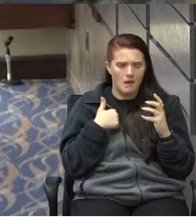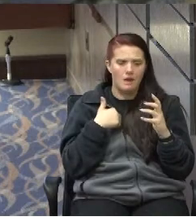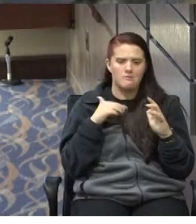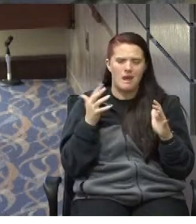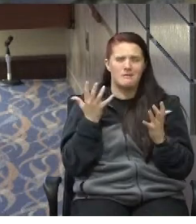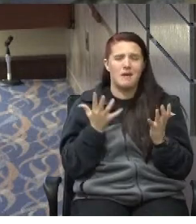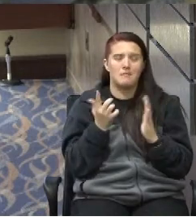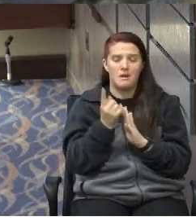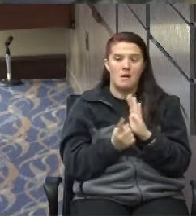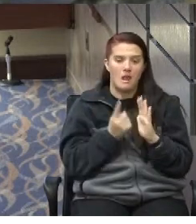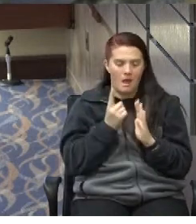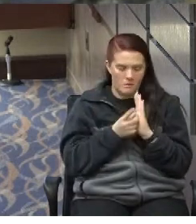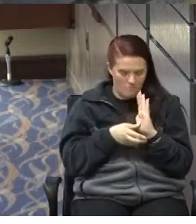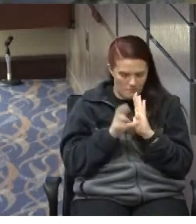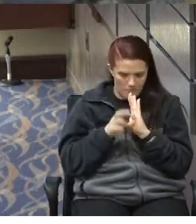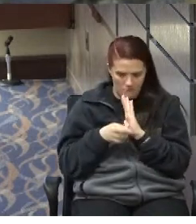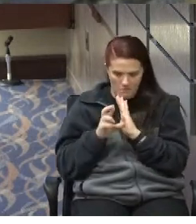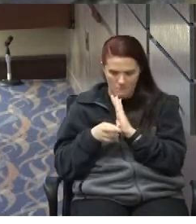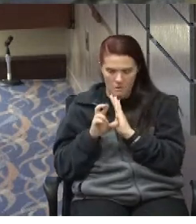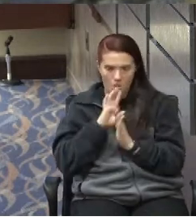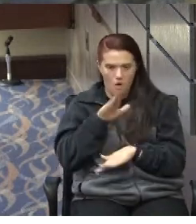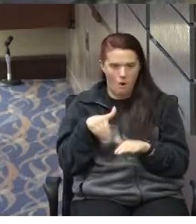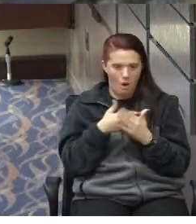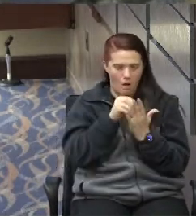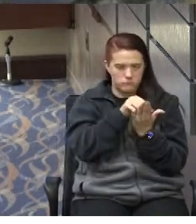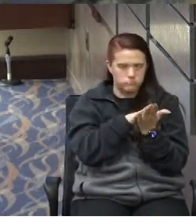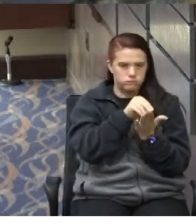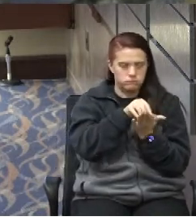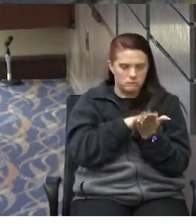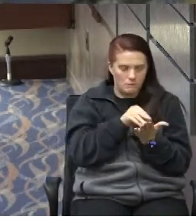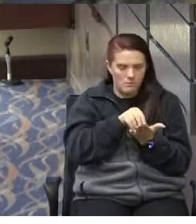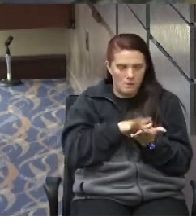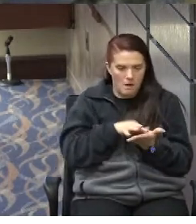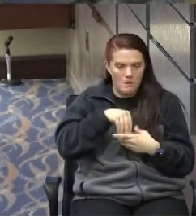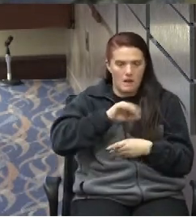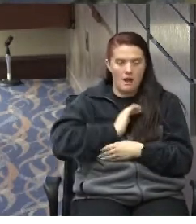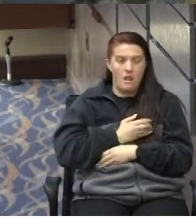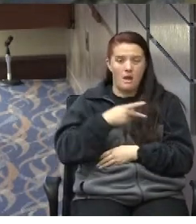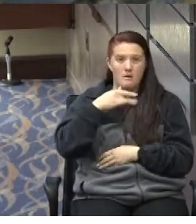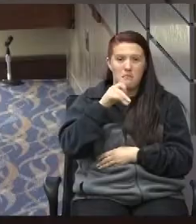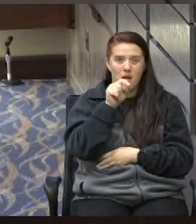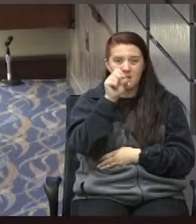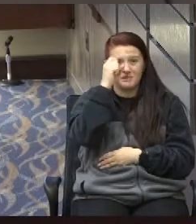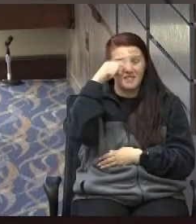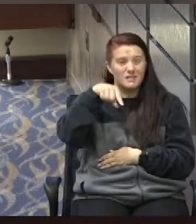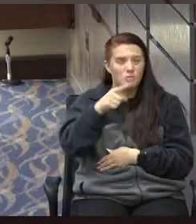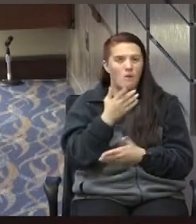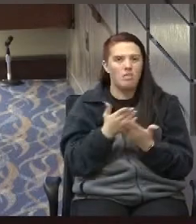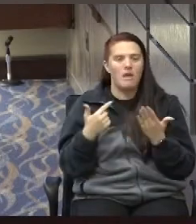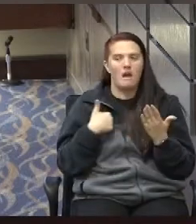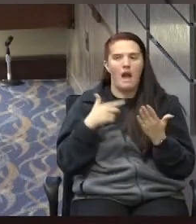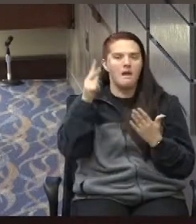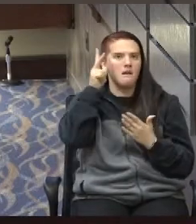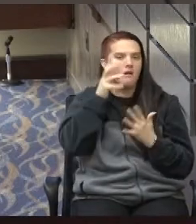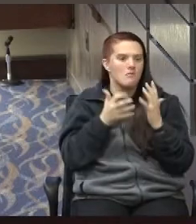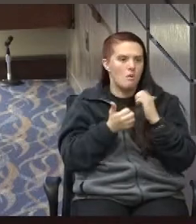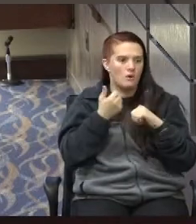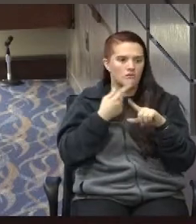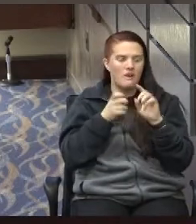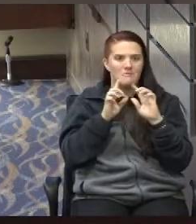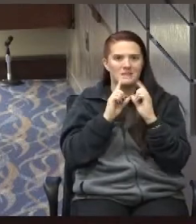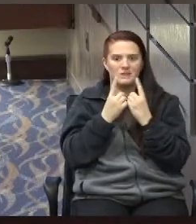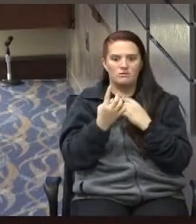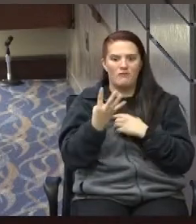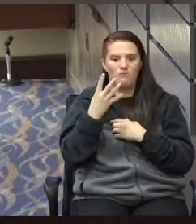maybe an hour reviewing all of the documentation that was in our packets, because this is one of the things I hear most about from District 4 residents,